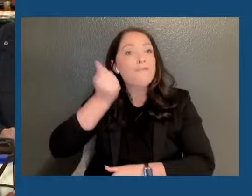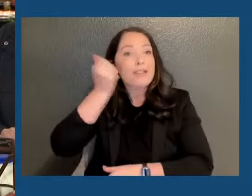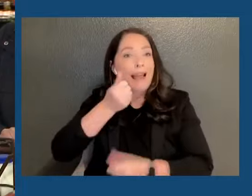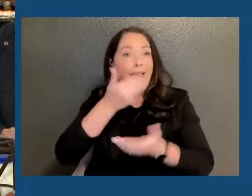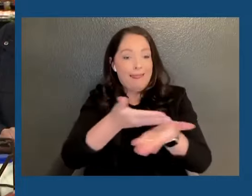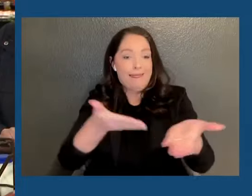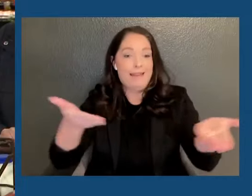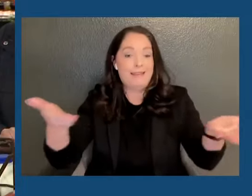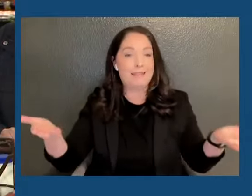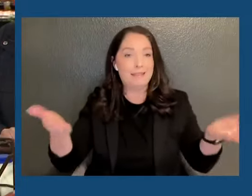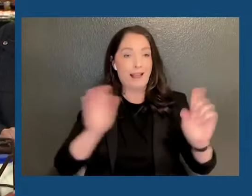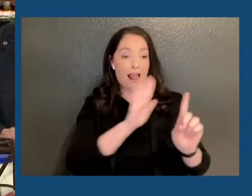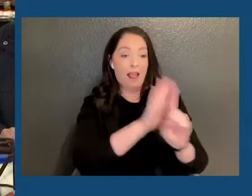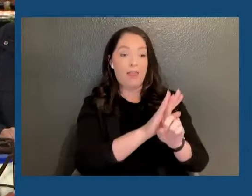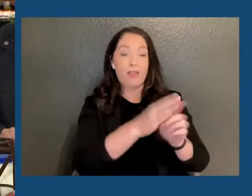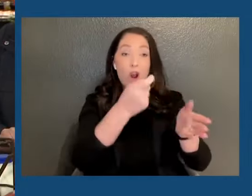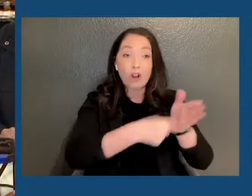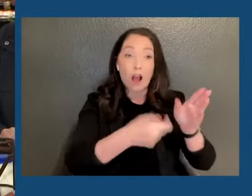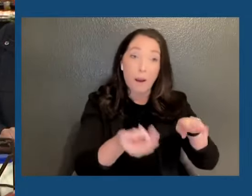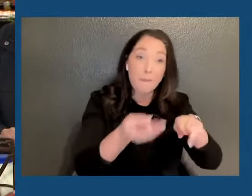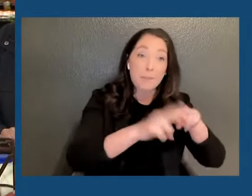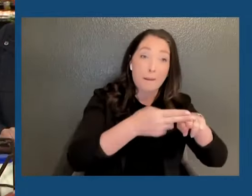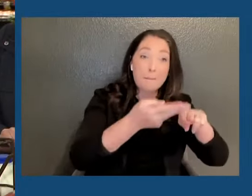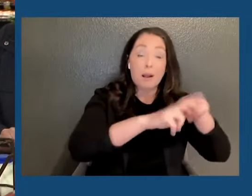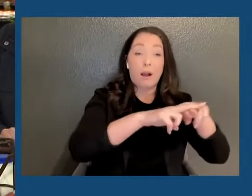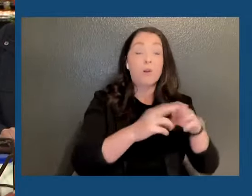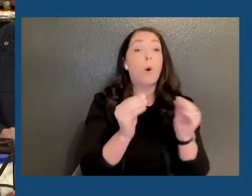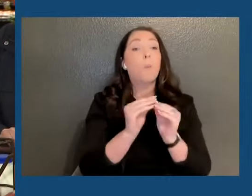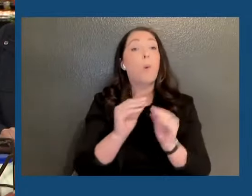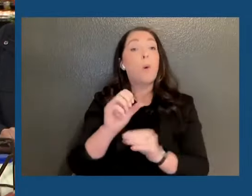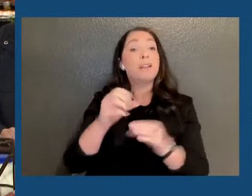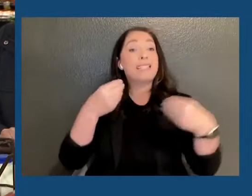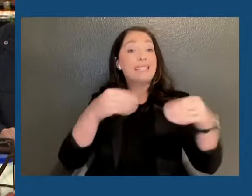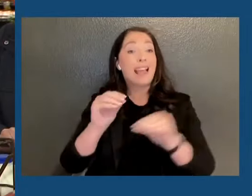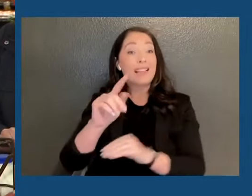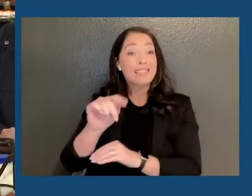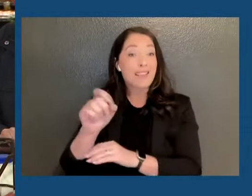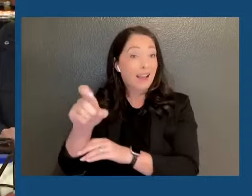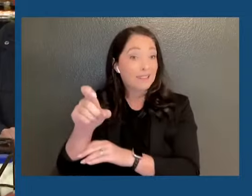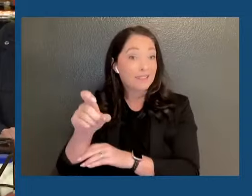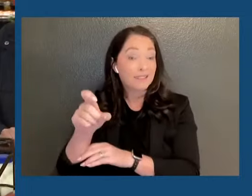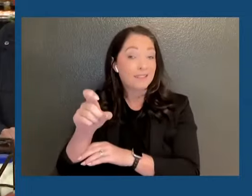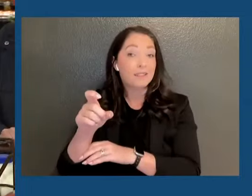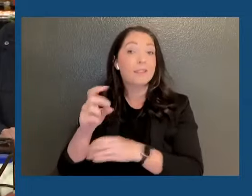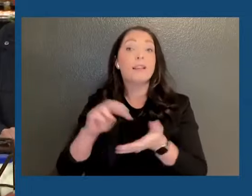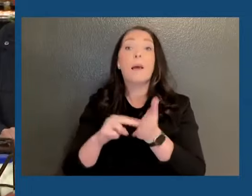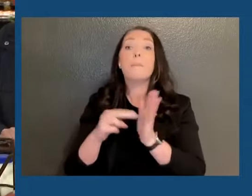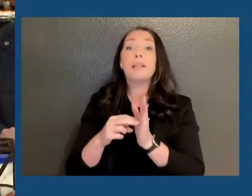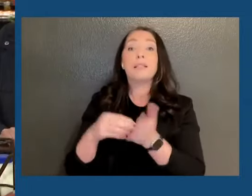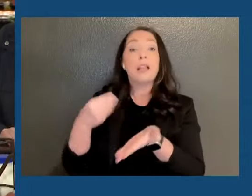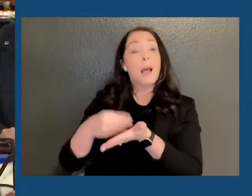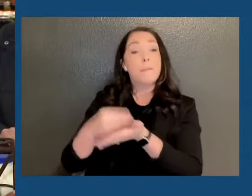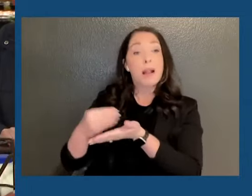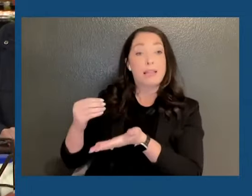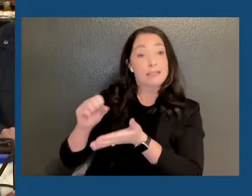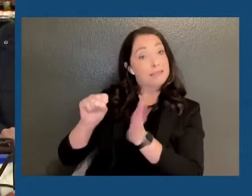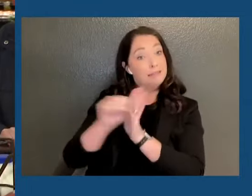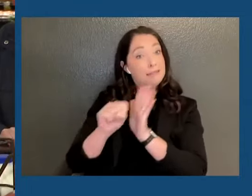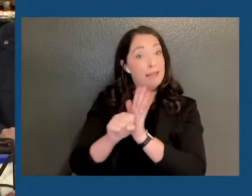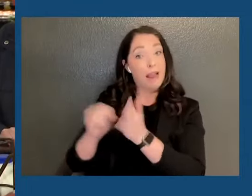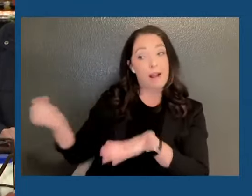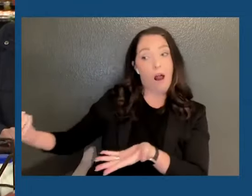went up, they paid more in sales tax, and as a result, the money was collected by the state.